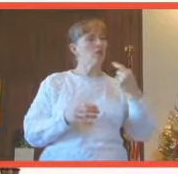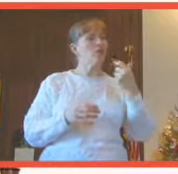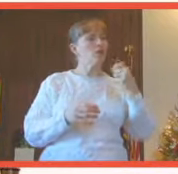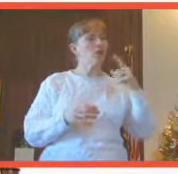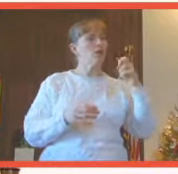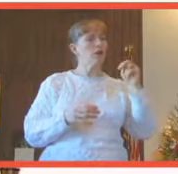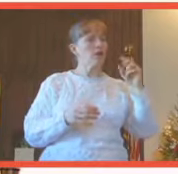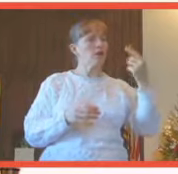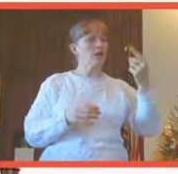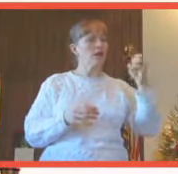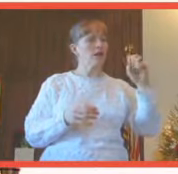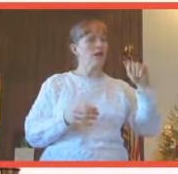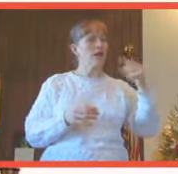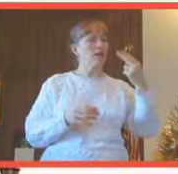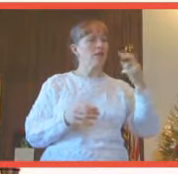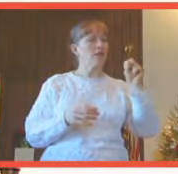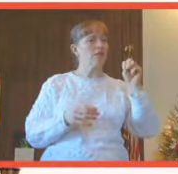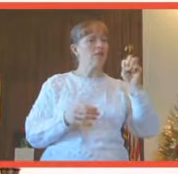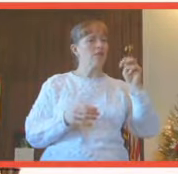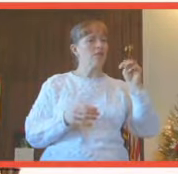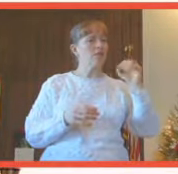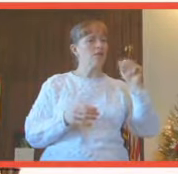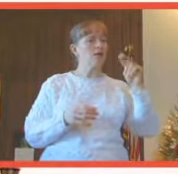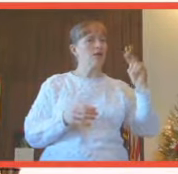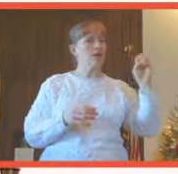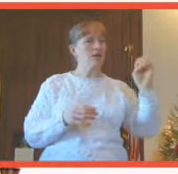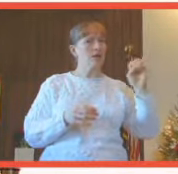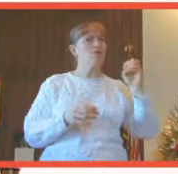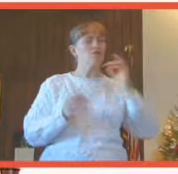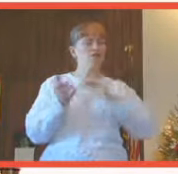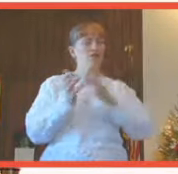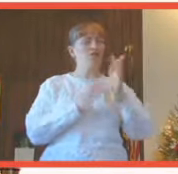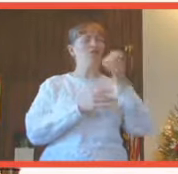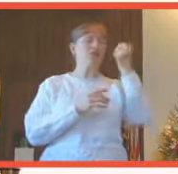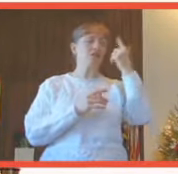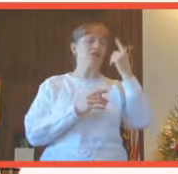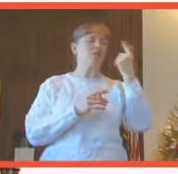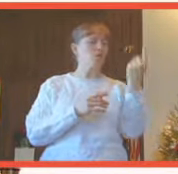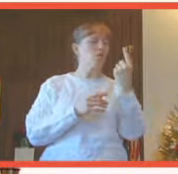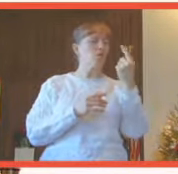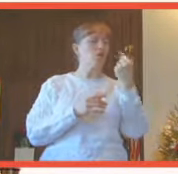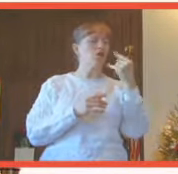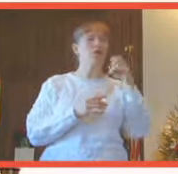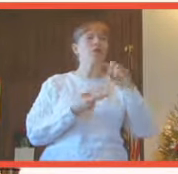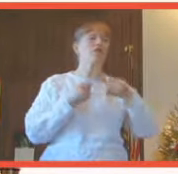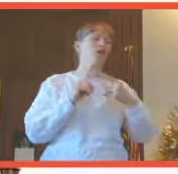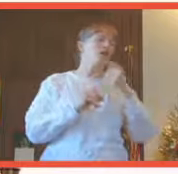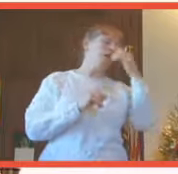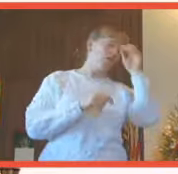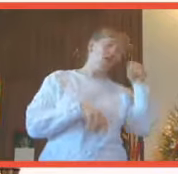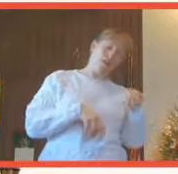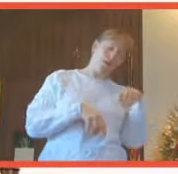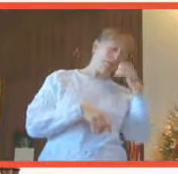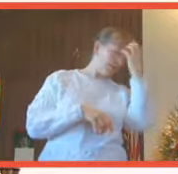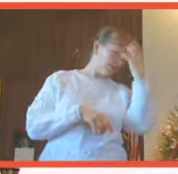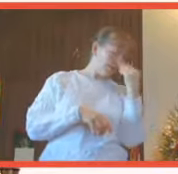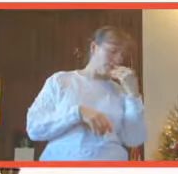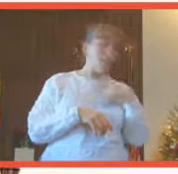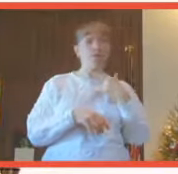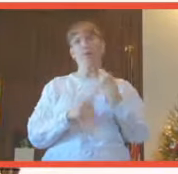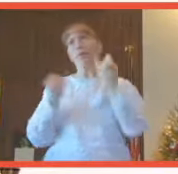Gethsemane. Jesus knows what that's like. Jesus was alone in the garden. His friends fell asleep. He